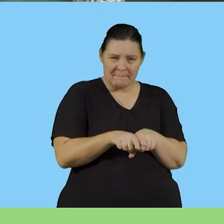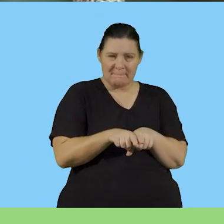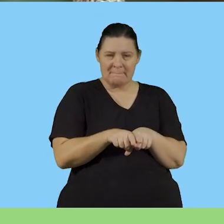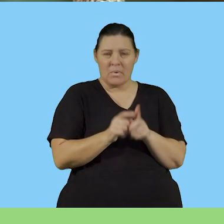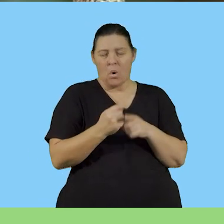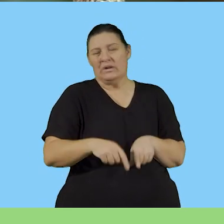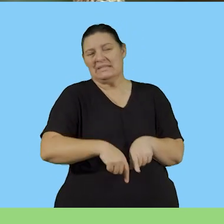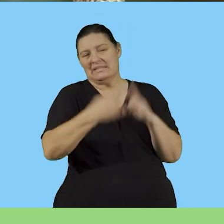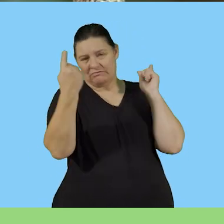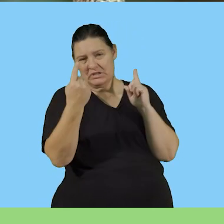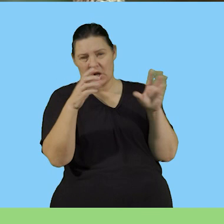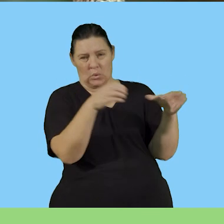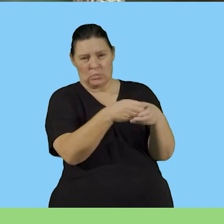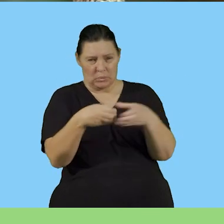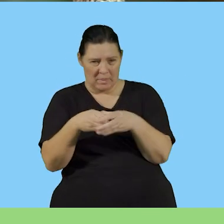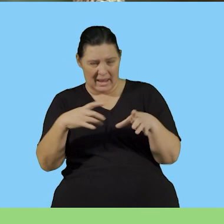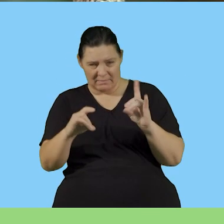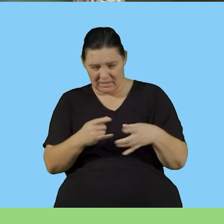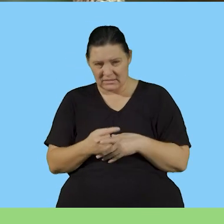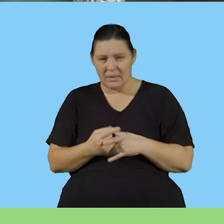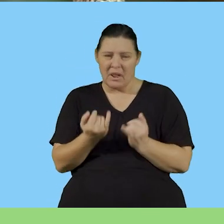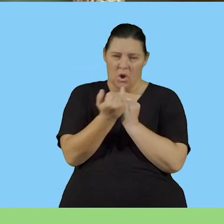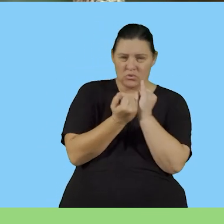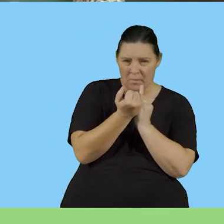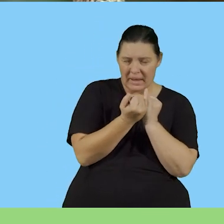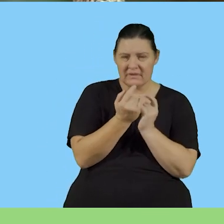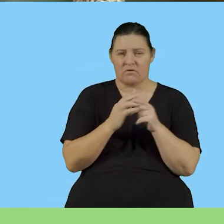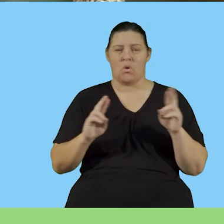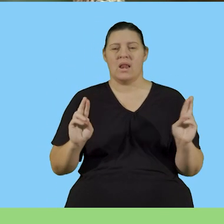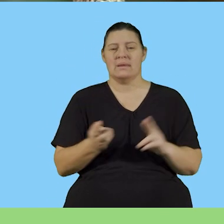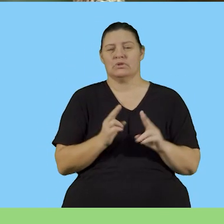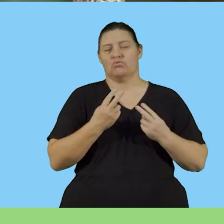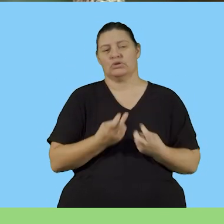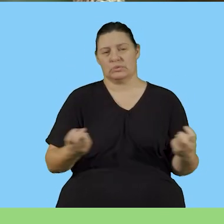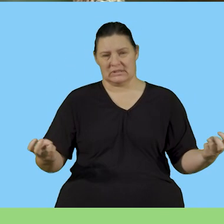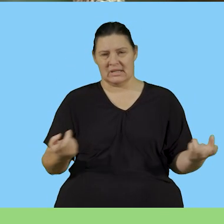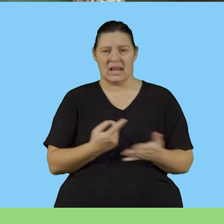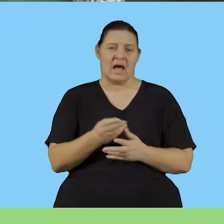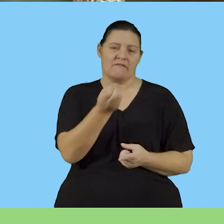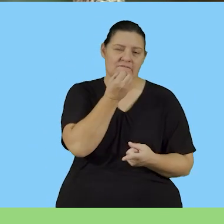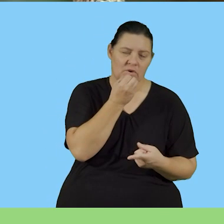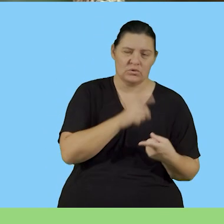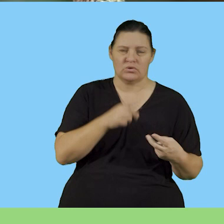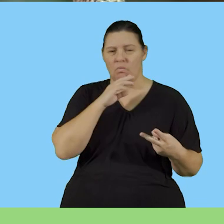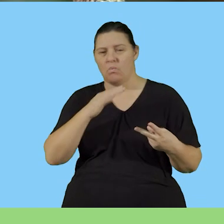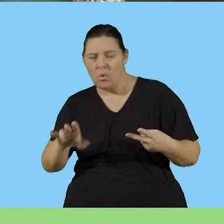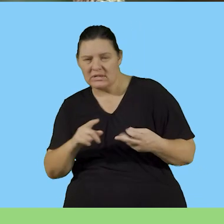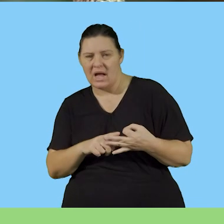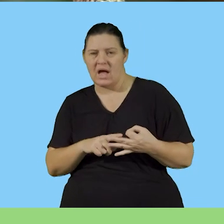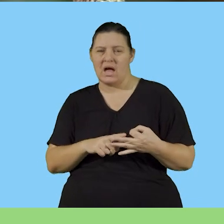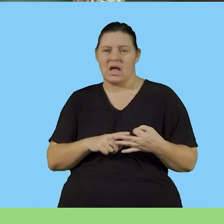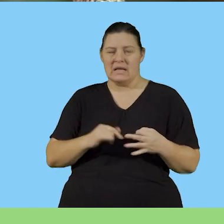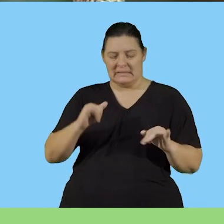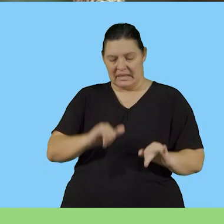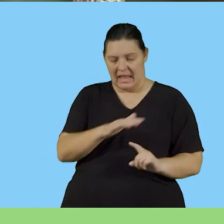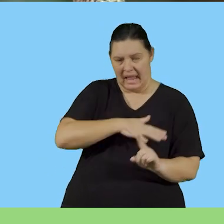the same or different species in an ecosystem compete for limited resources such as food,